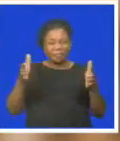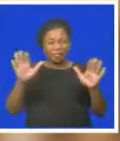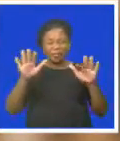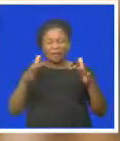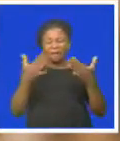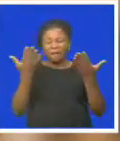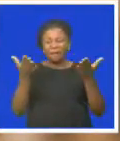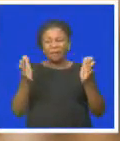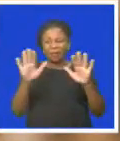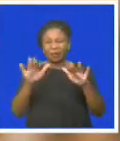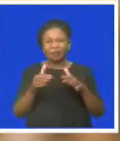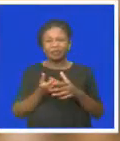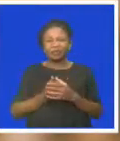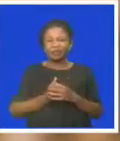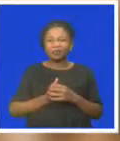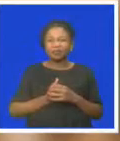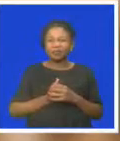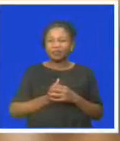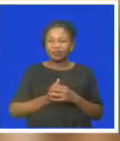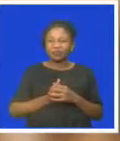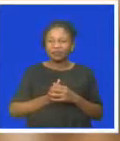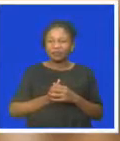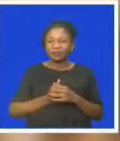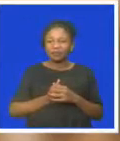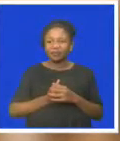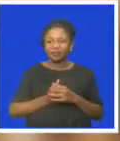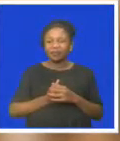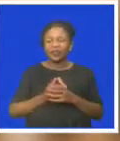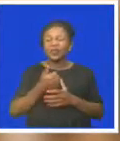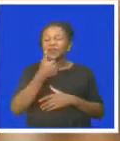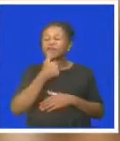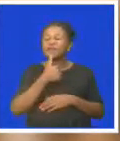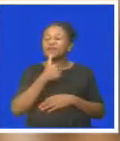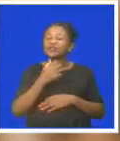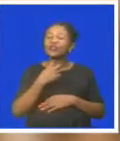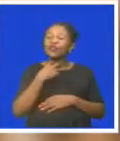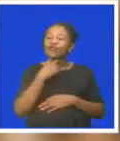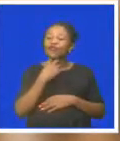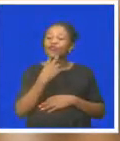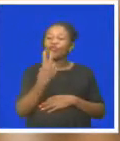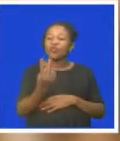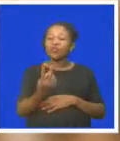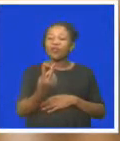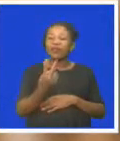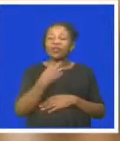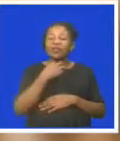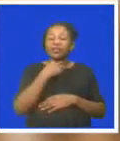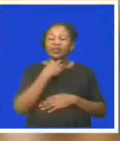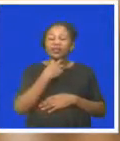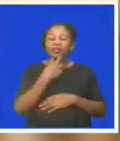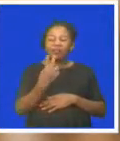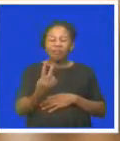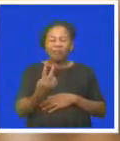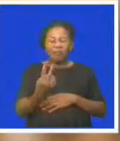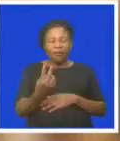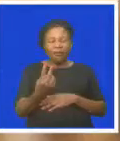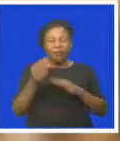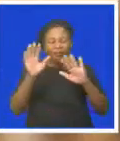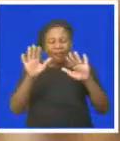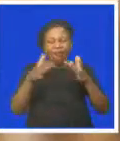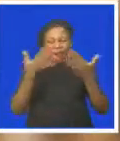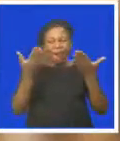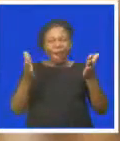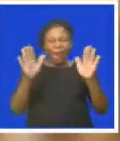A singer is a person who uses his voice or her voice to